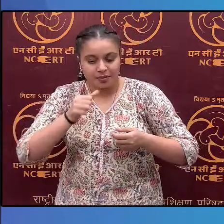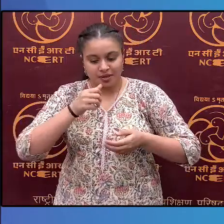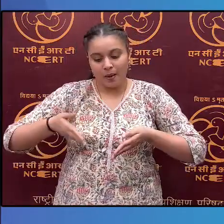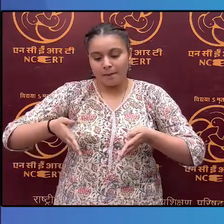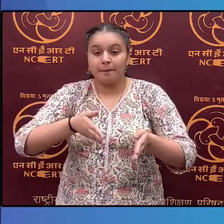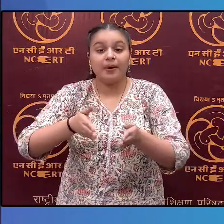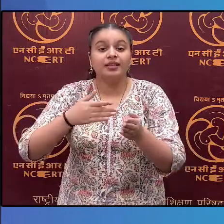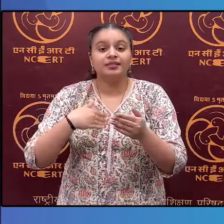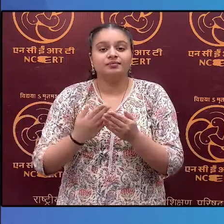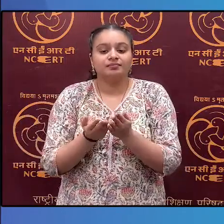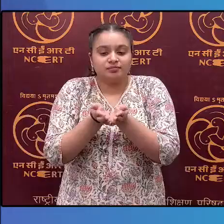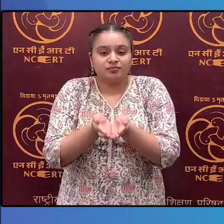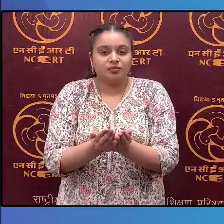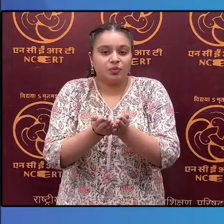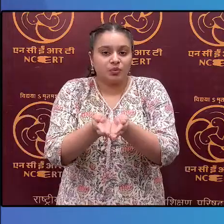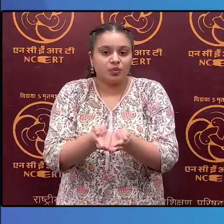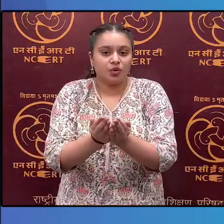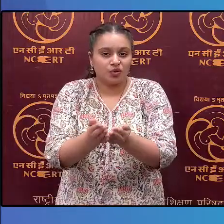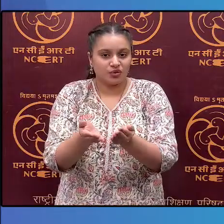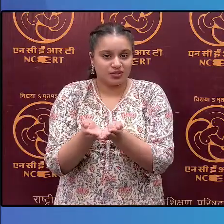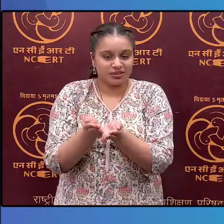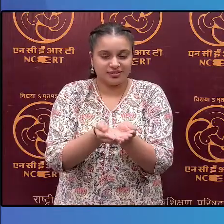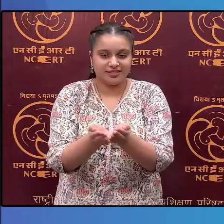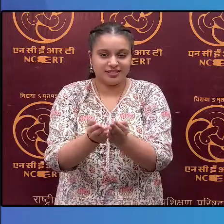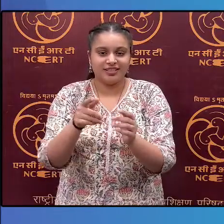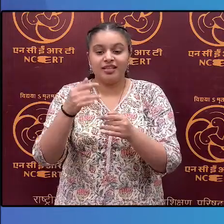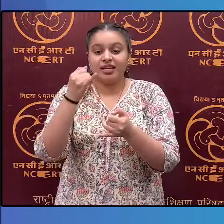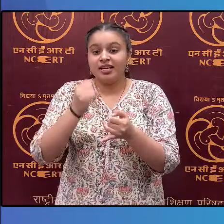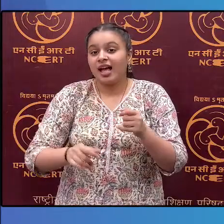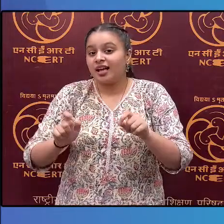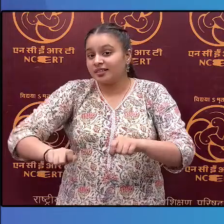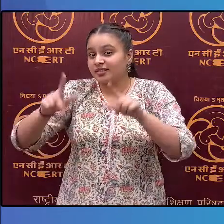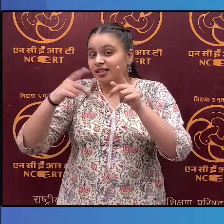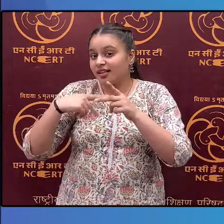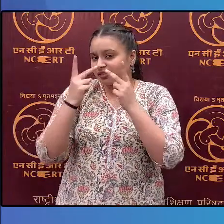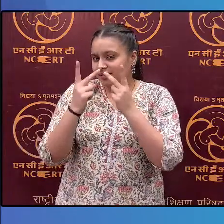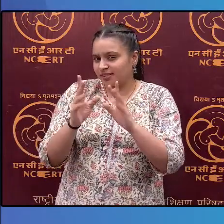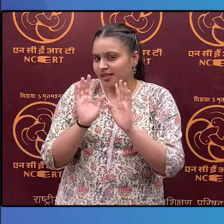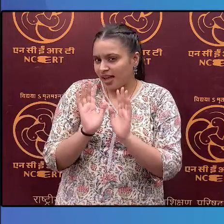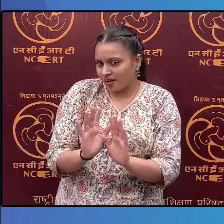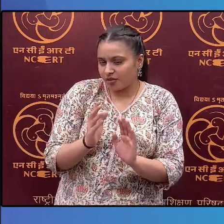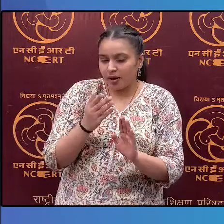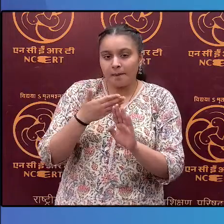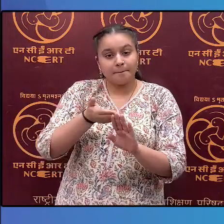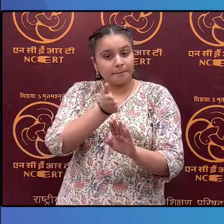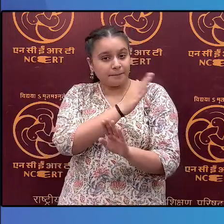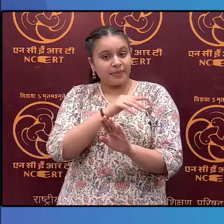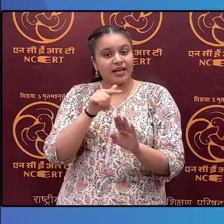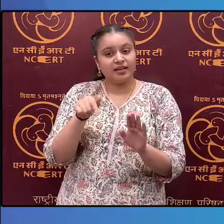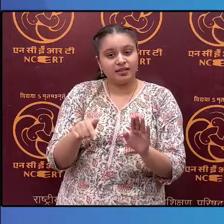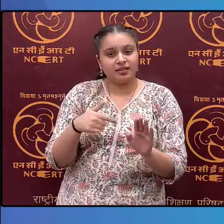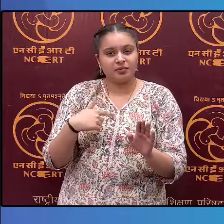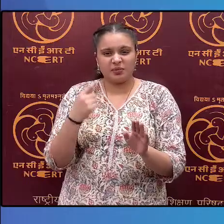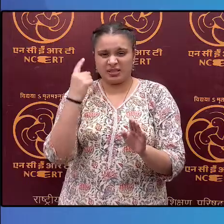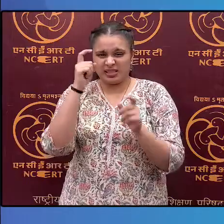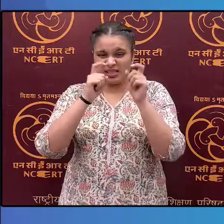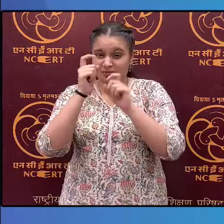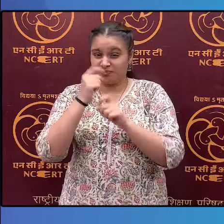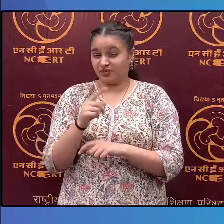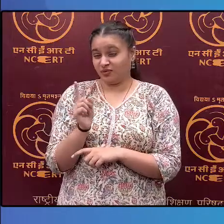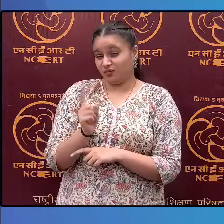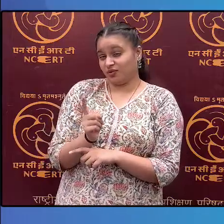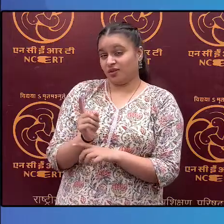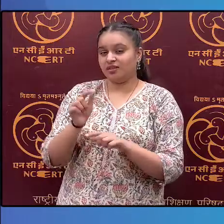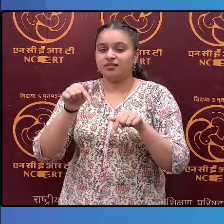enjoyed it. As you can see in the last slide also, they are very happy. In the beginning, ma'am, I guess the boy was having very notorious expression. Right. But now it